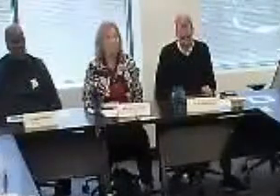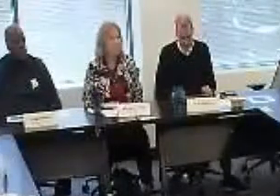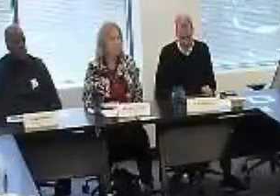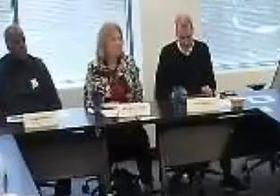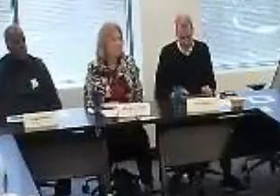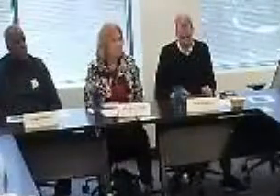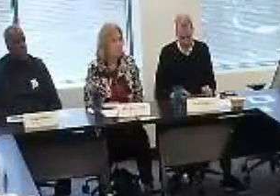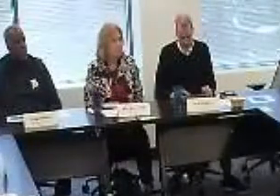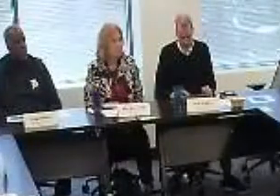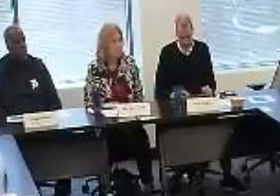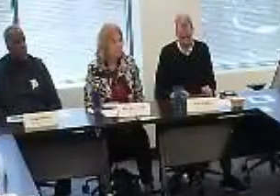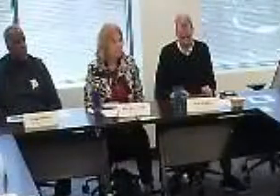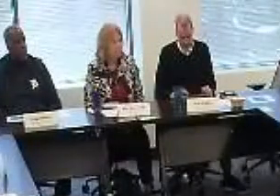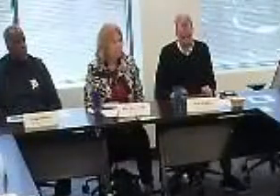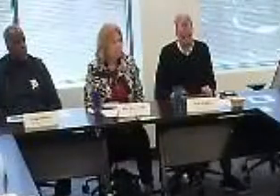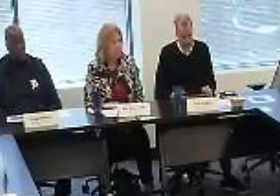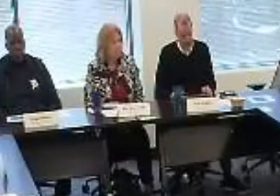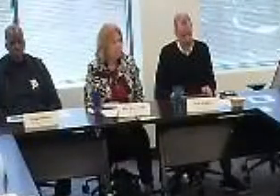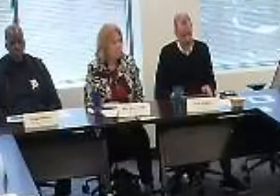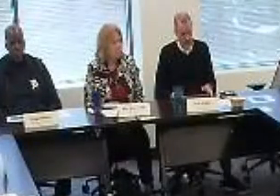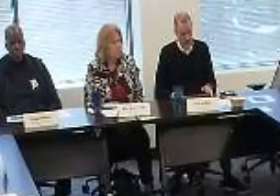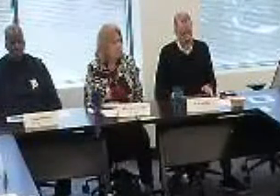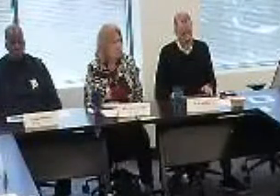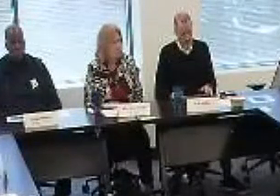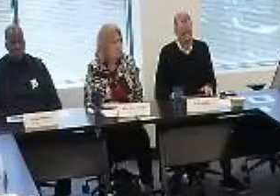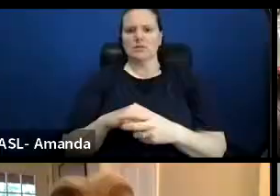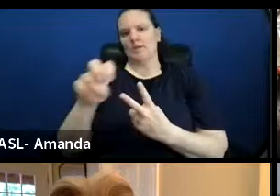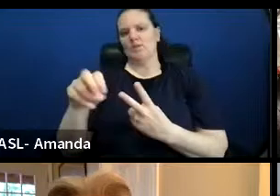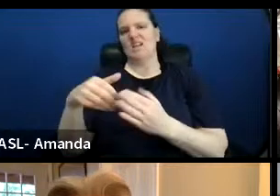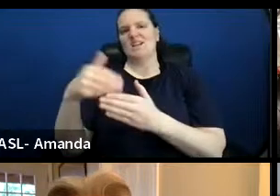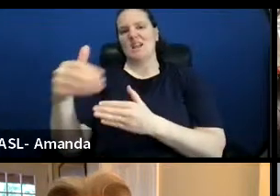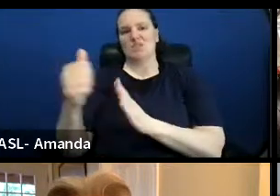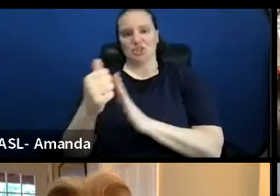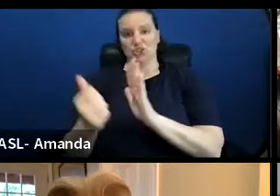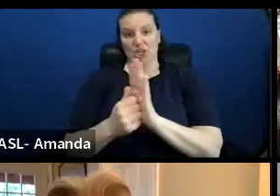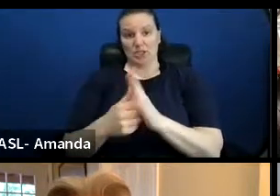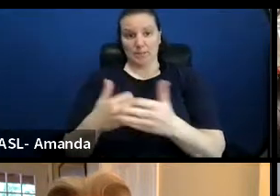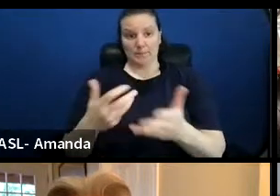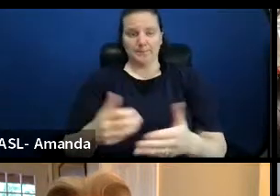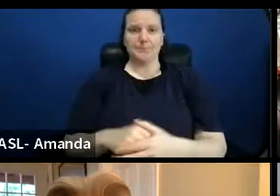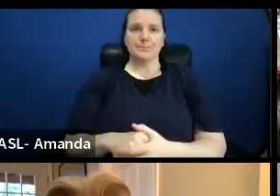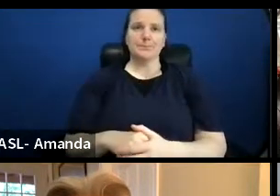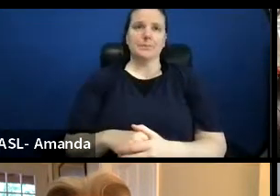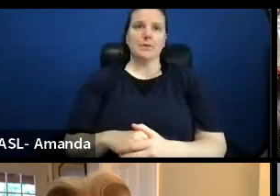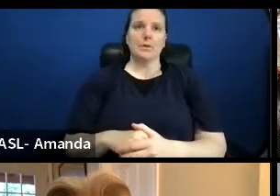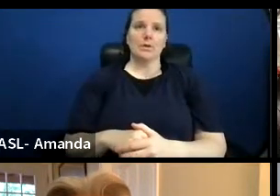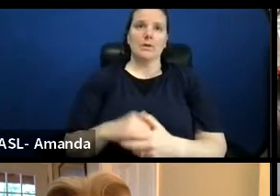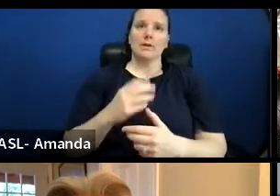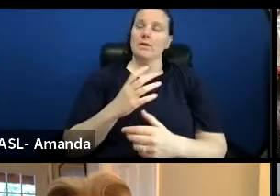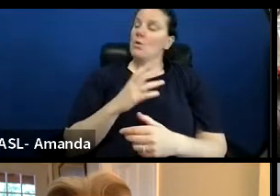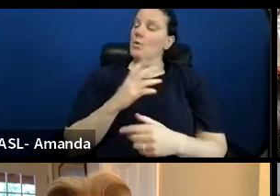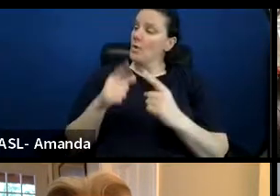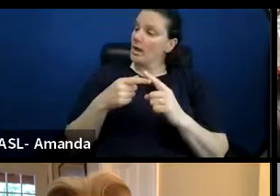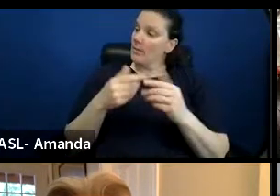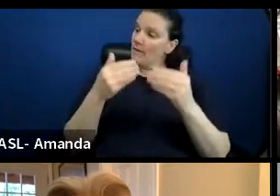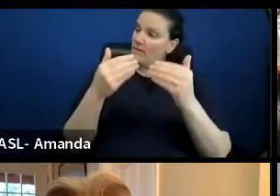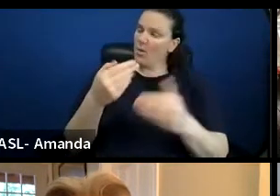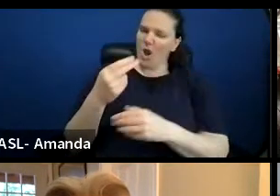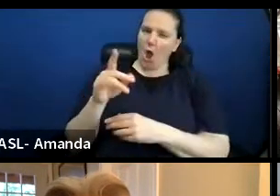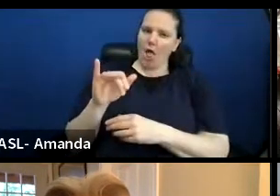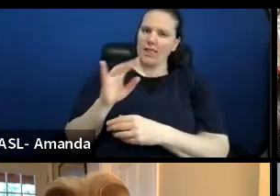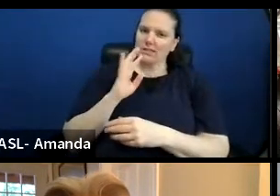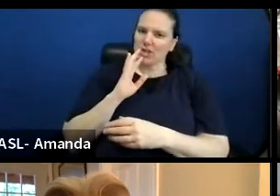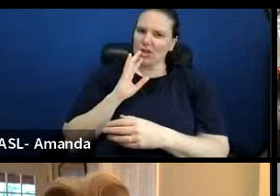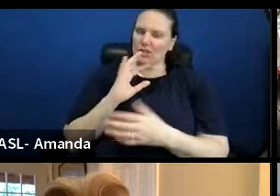Okay, and then we're going to go to Holly, and then we're going to transition to our next agenda item. So as we move forward, really important to